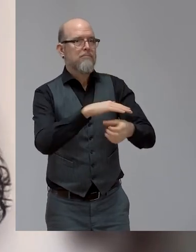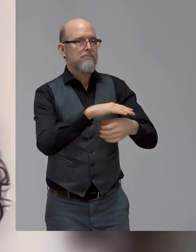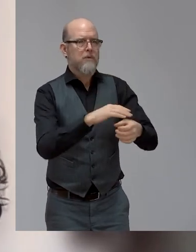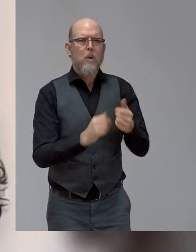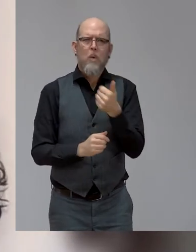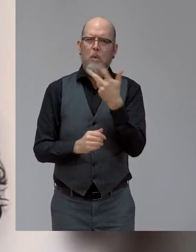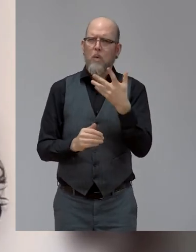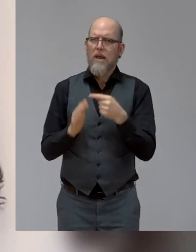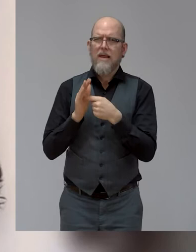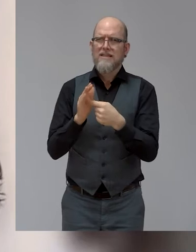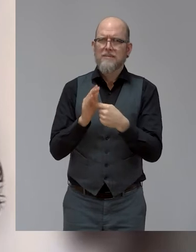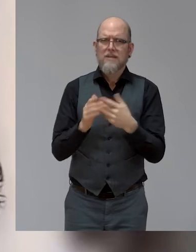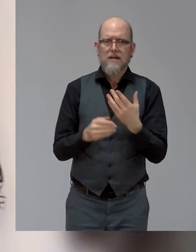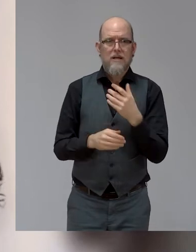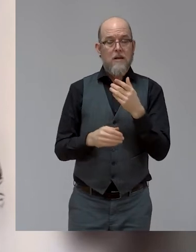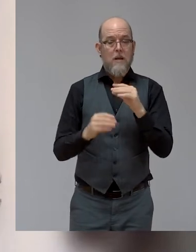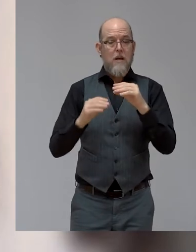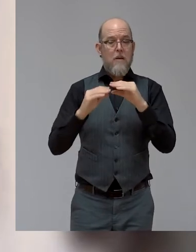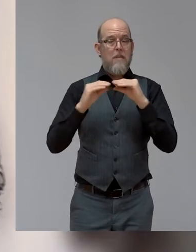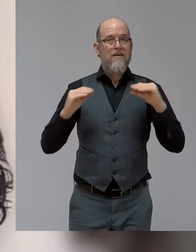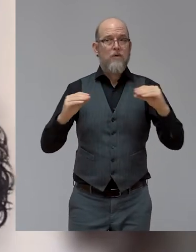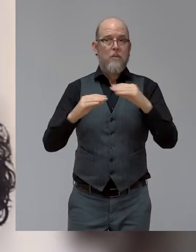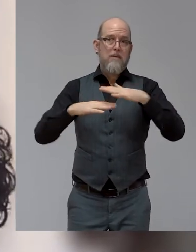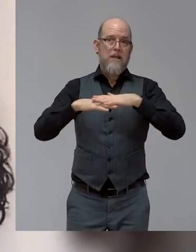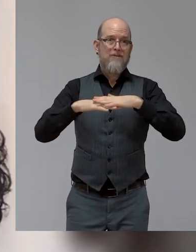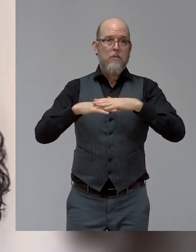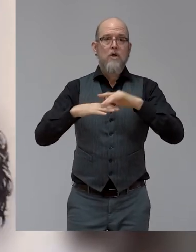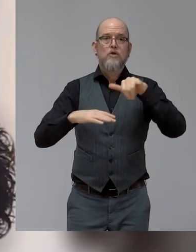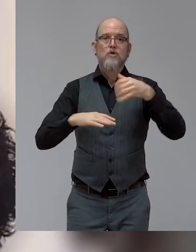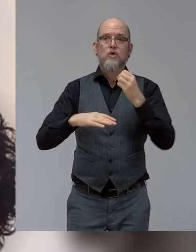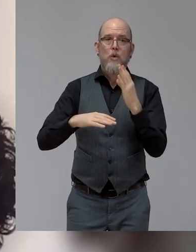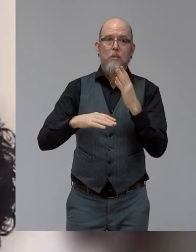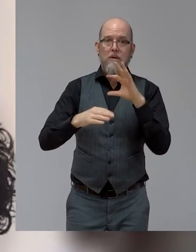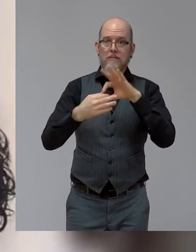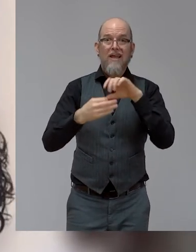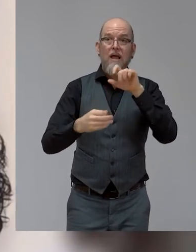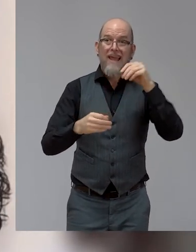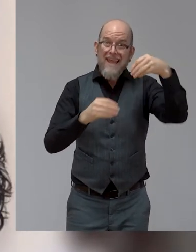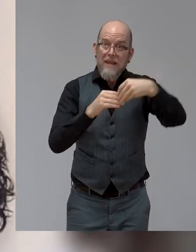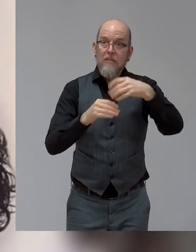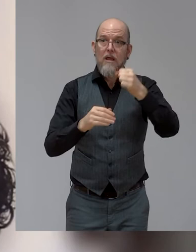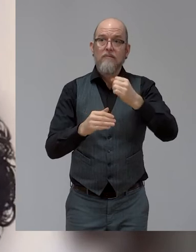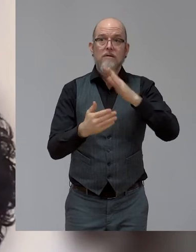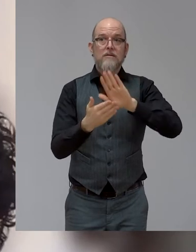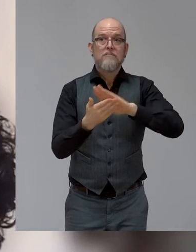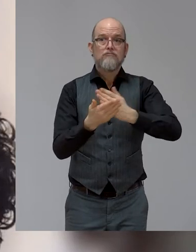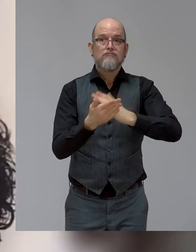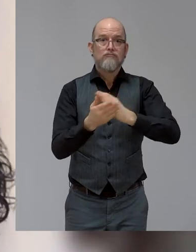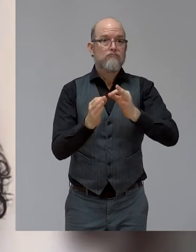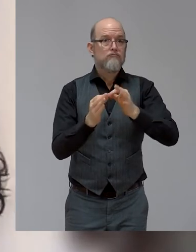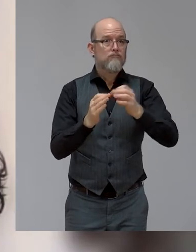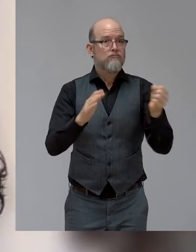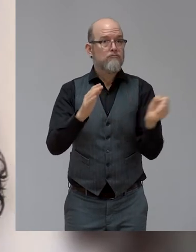devices such as screen readers and online sign language interpretation. Also, we have seen a close relationship